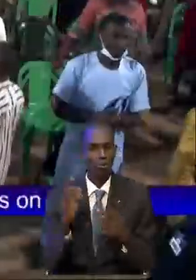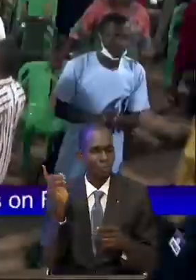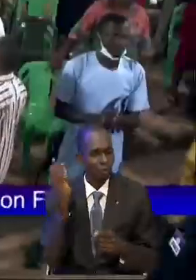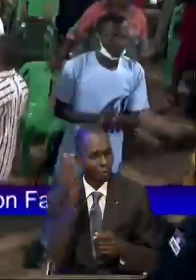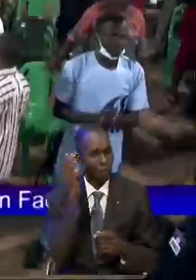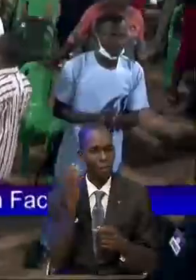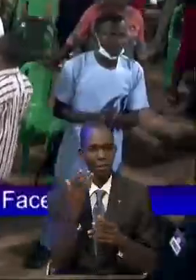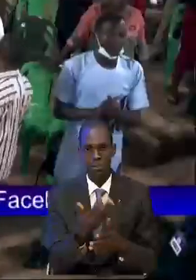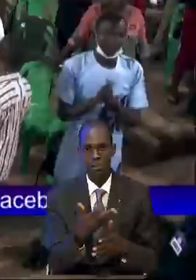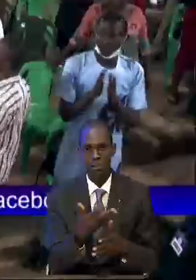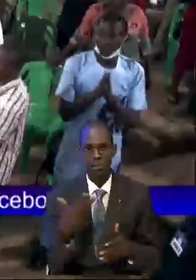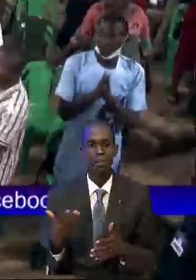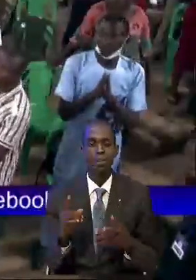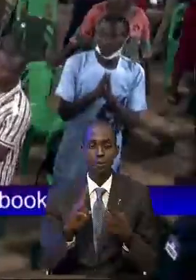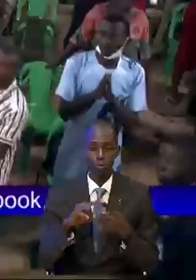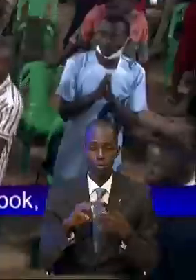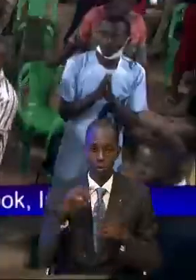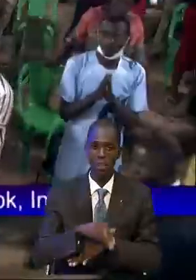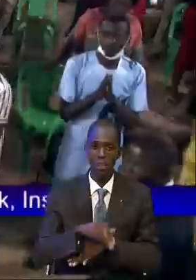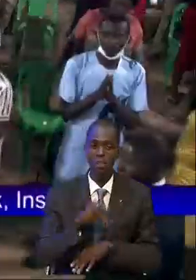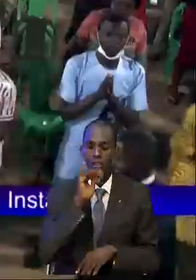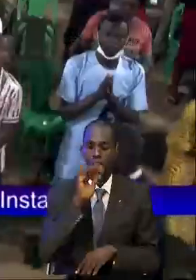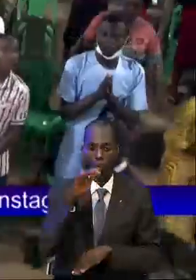Wonderful. Look at Mama. Look at Mama.